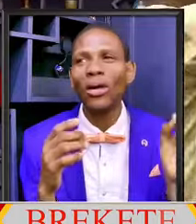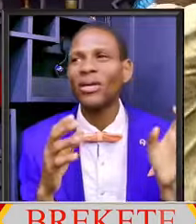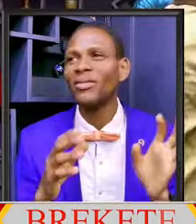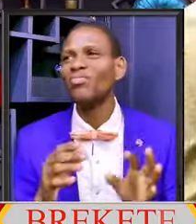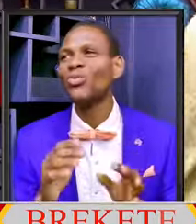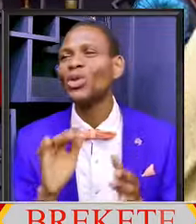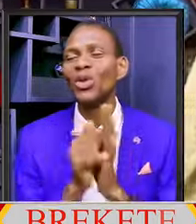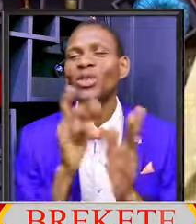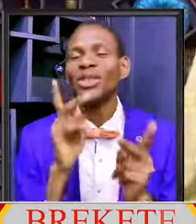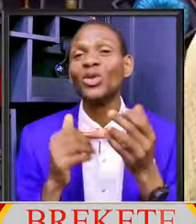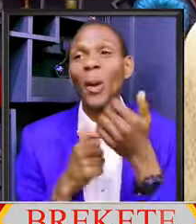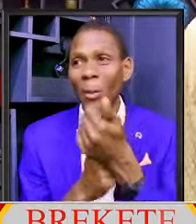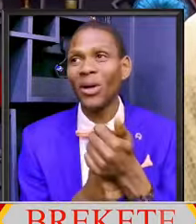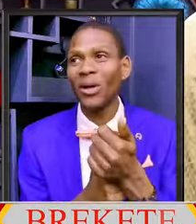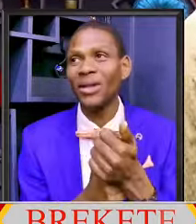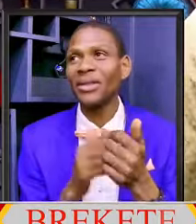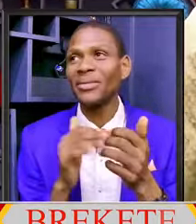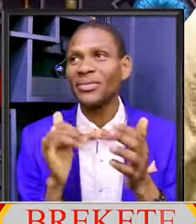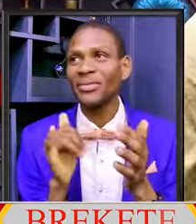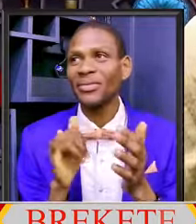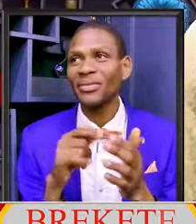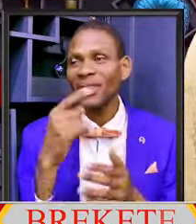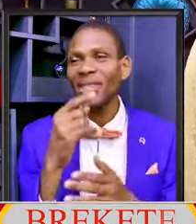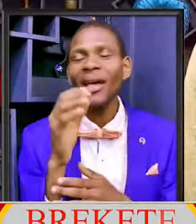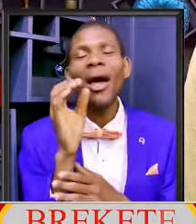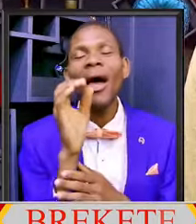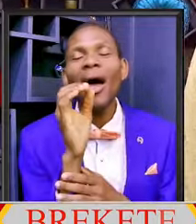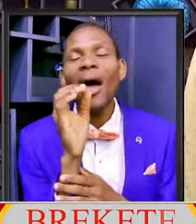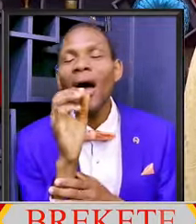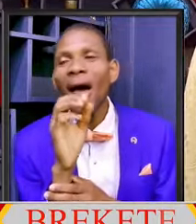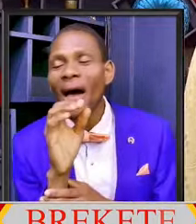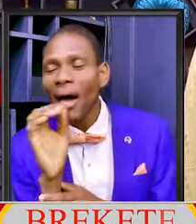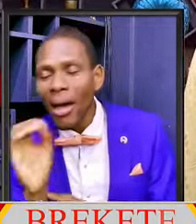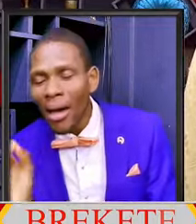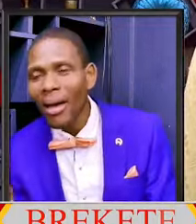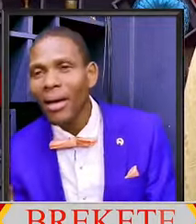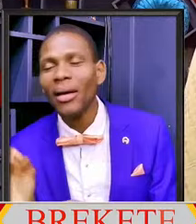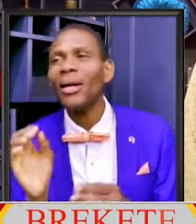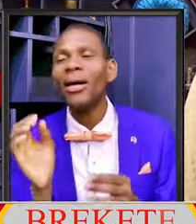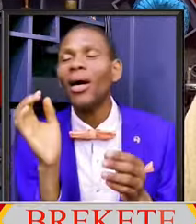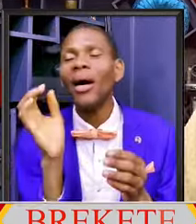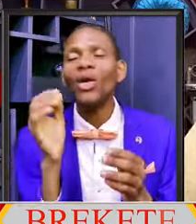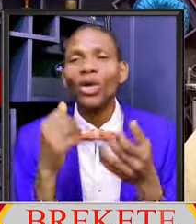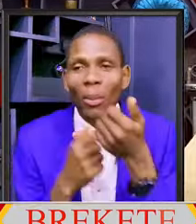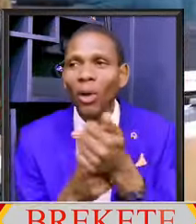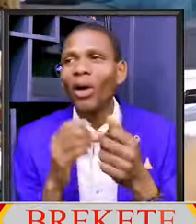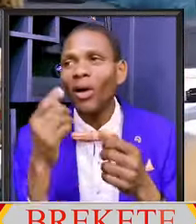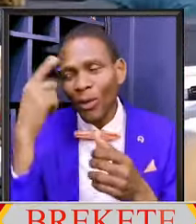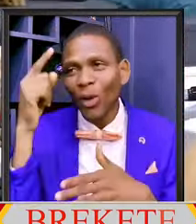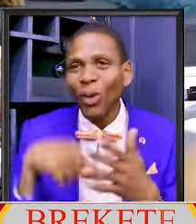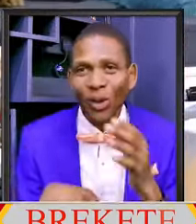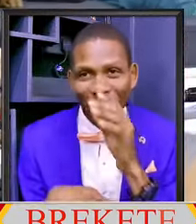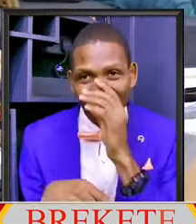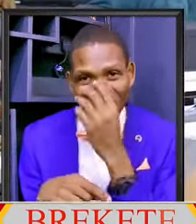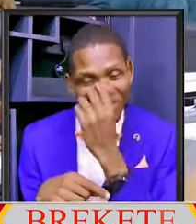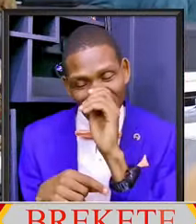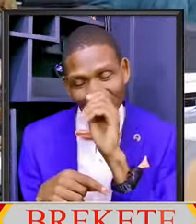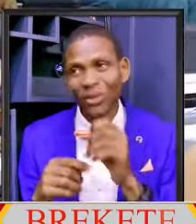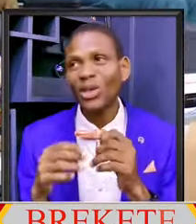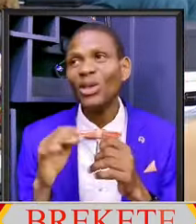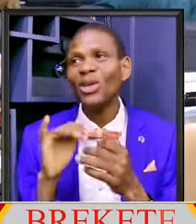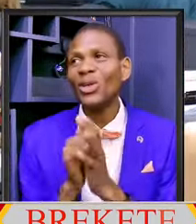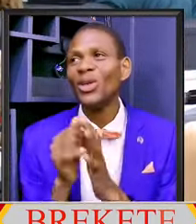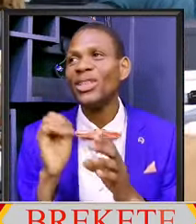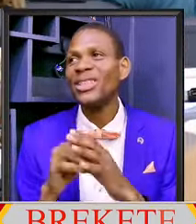So, those in support. Say, hey, hey. They don't come. I said,